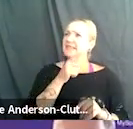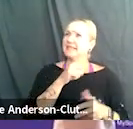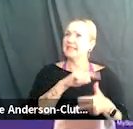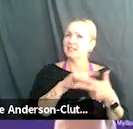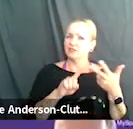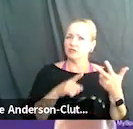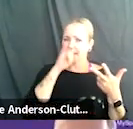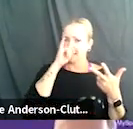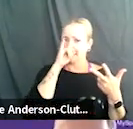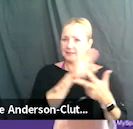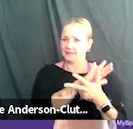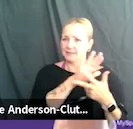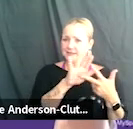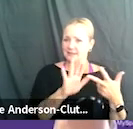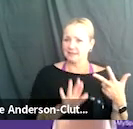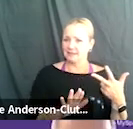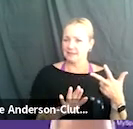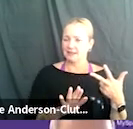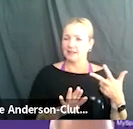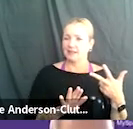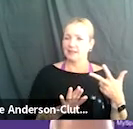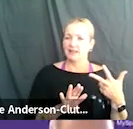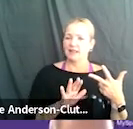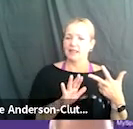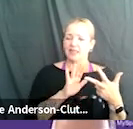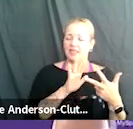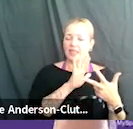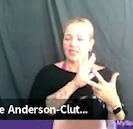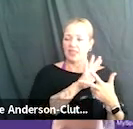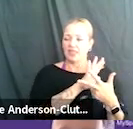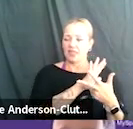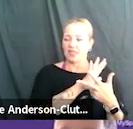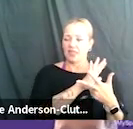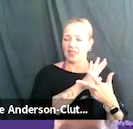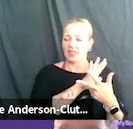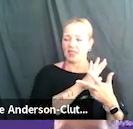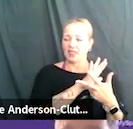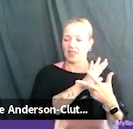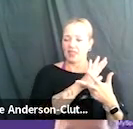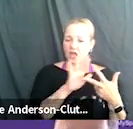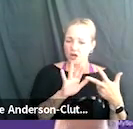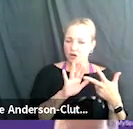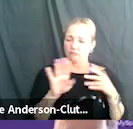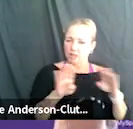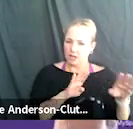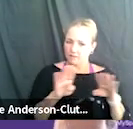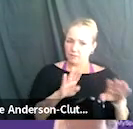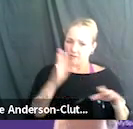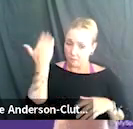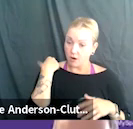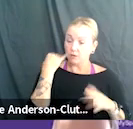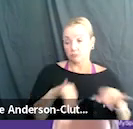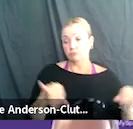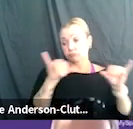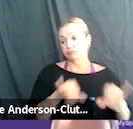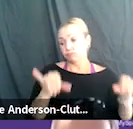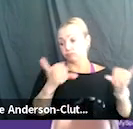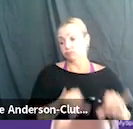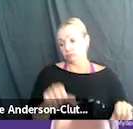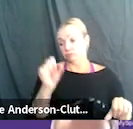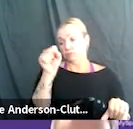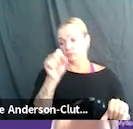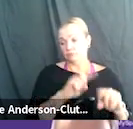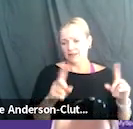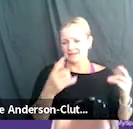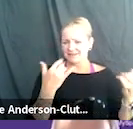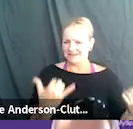general routines, have now become rituals. So they have developed a ritual from their habitual behaviors, I think. And if anybody is